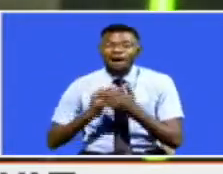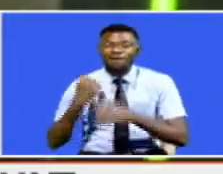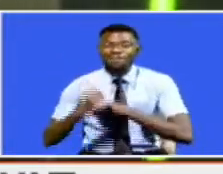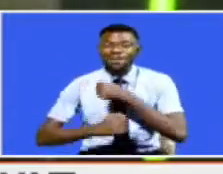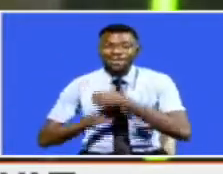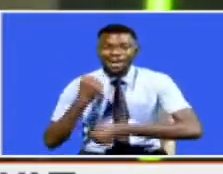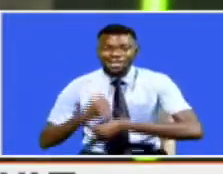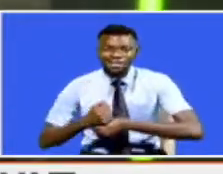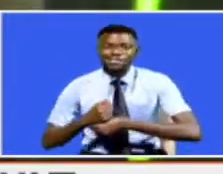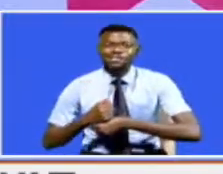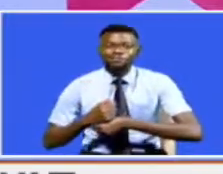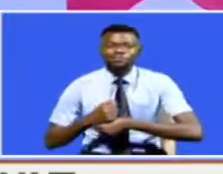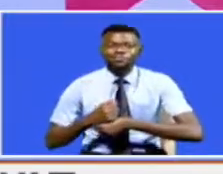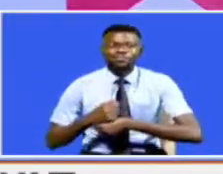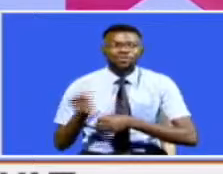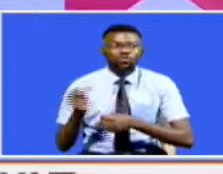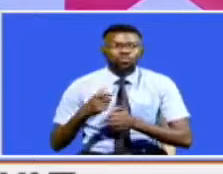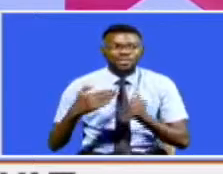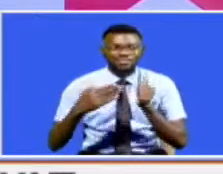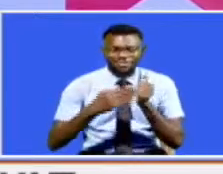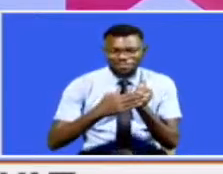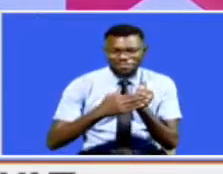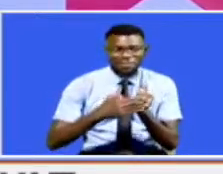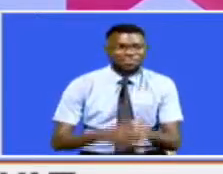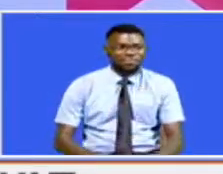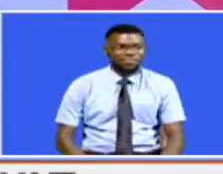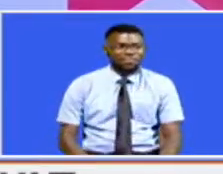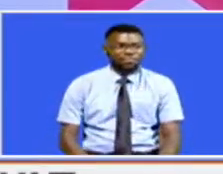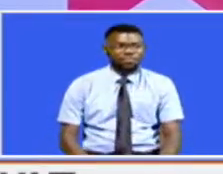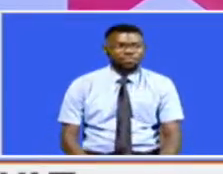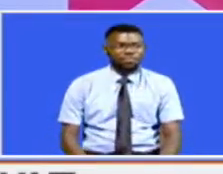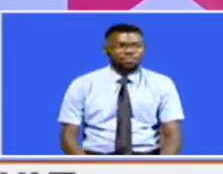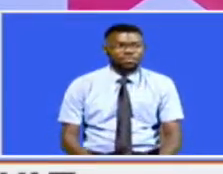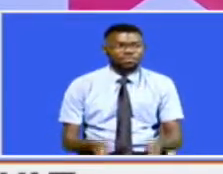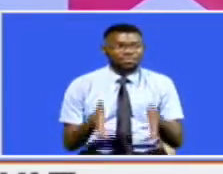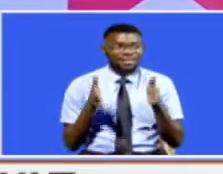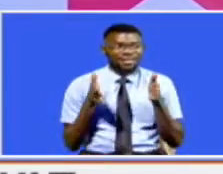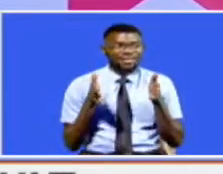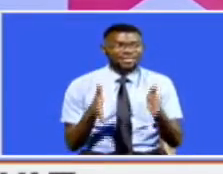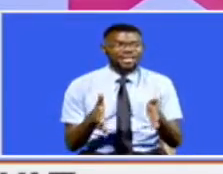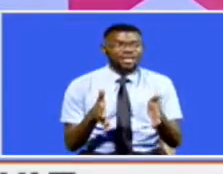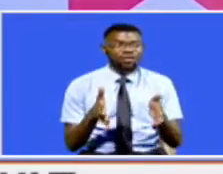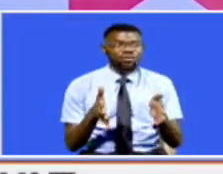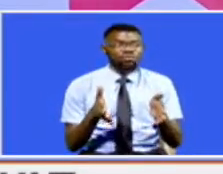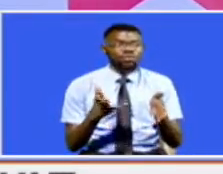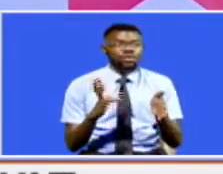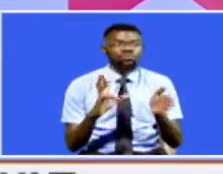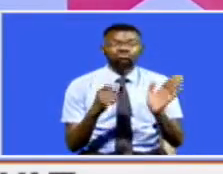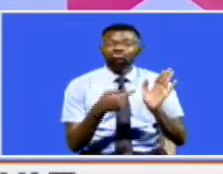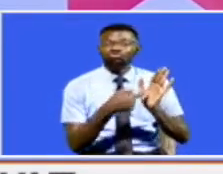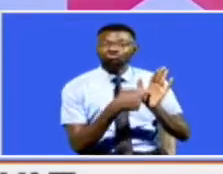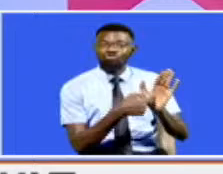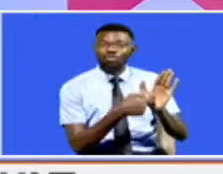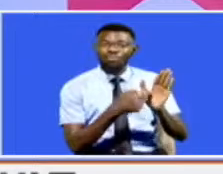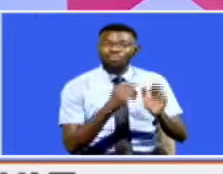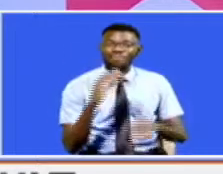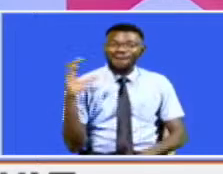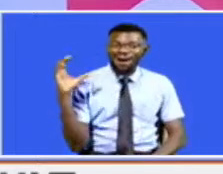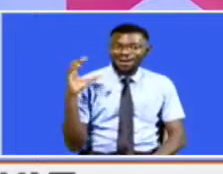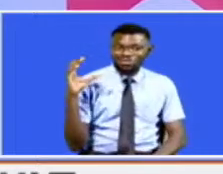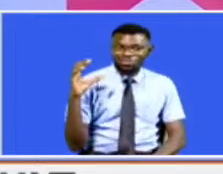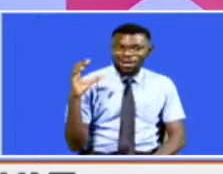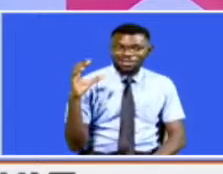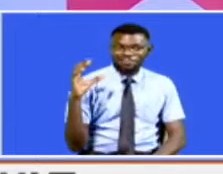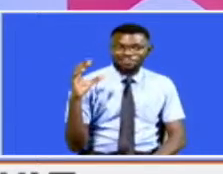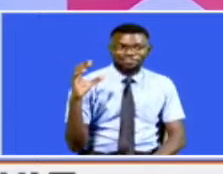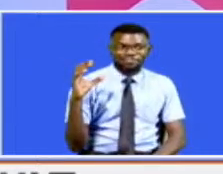September. This is not the consumer type lending, but it's Equity actually showing up for their customers to give them working capital